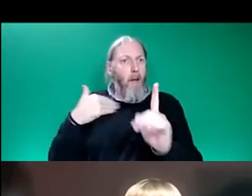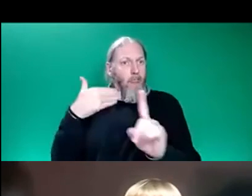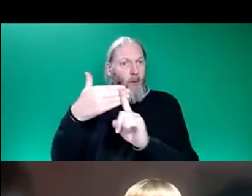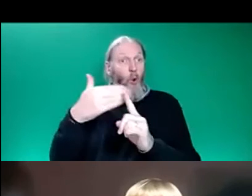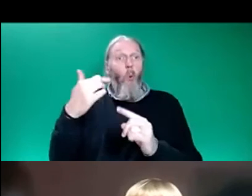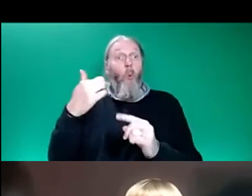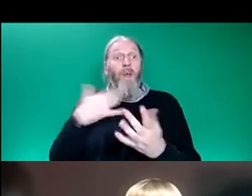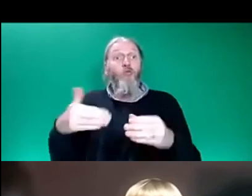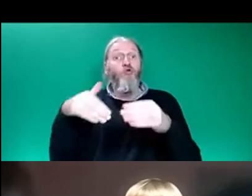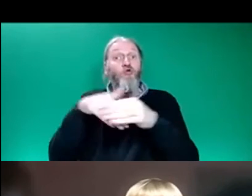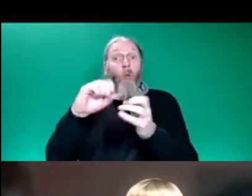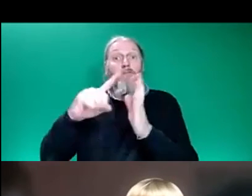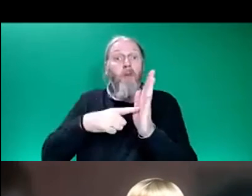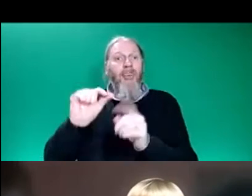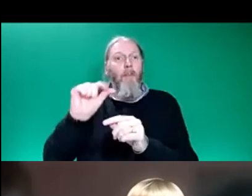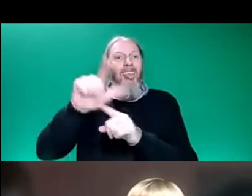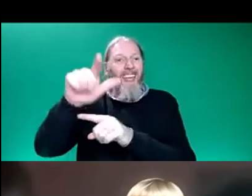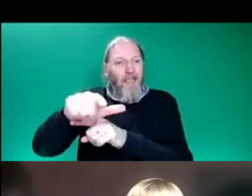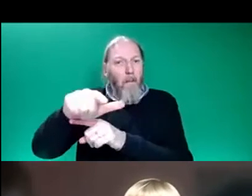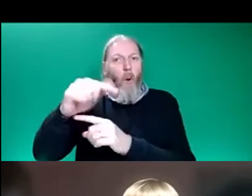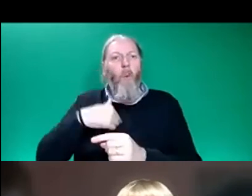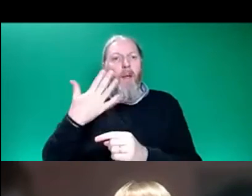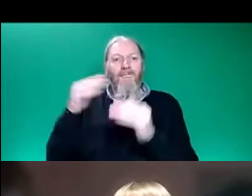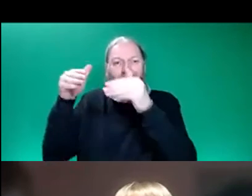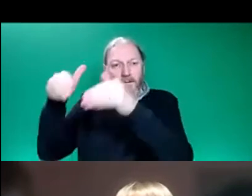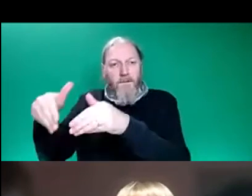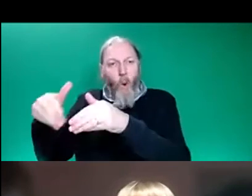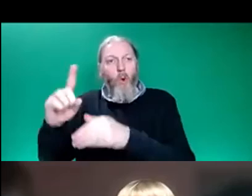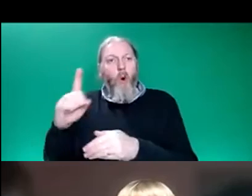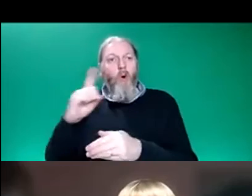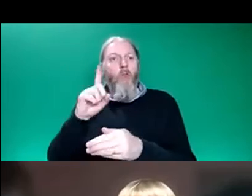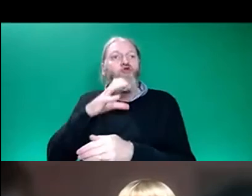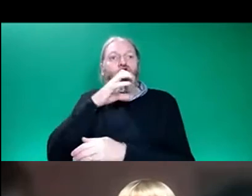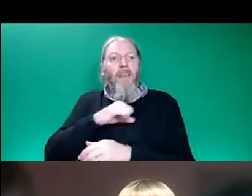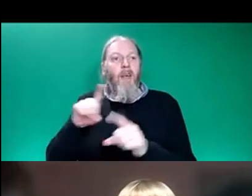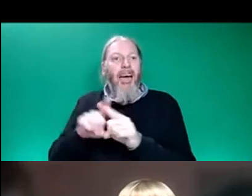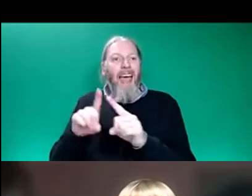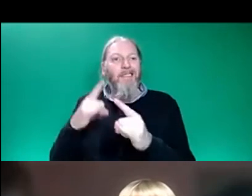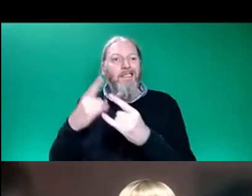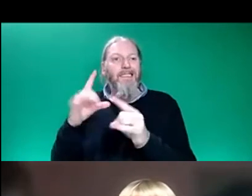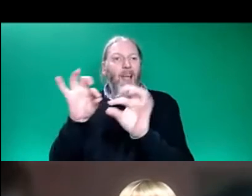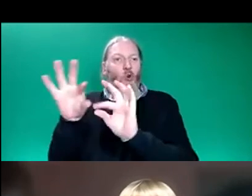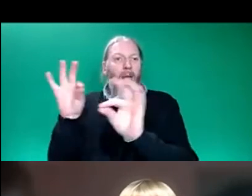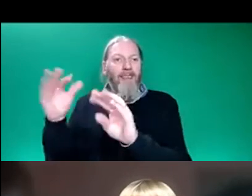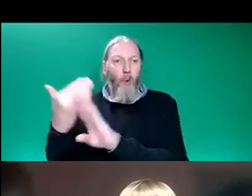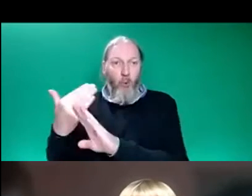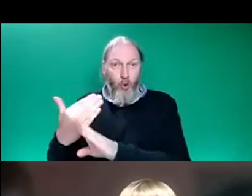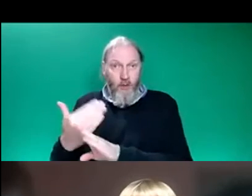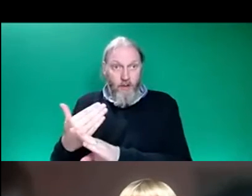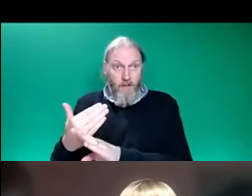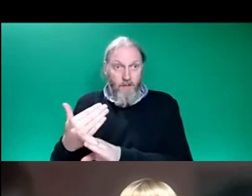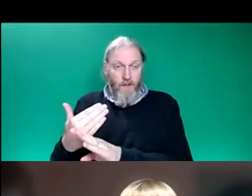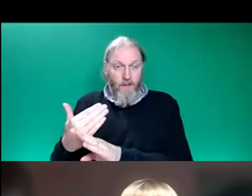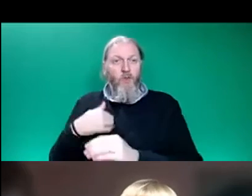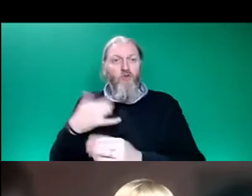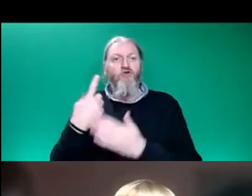particular, looking at the delivery around gender and sexuality work specifically. So just thinking about the kind of the breadth and